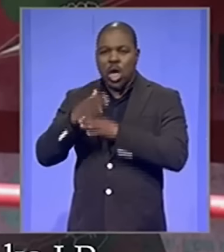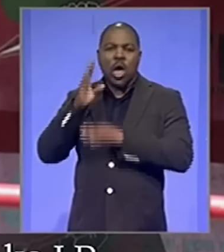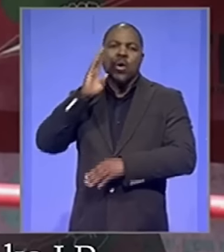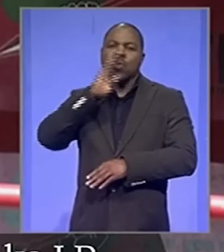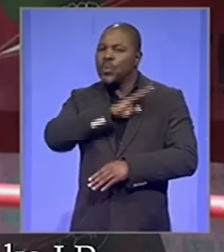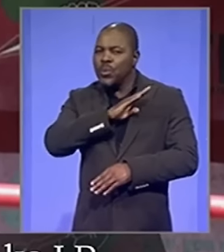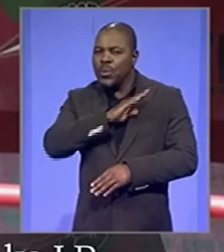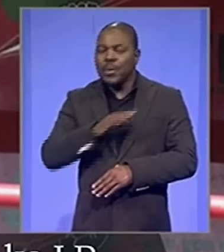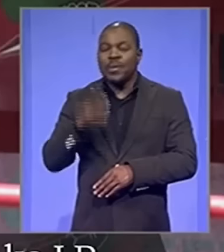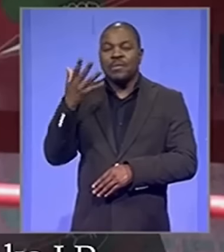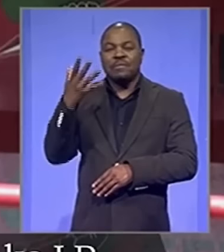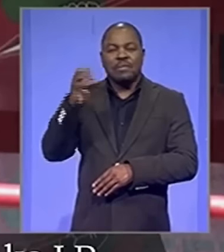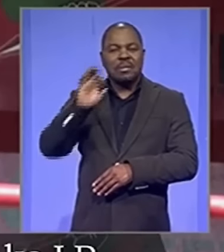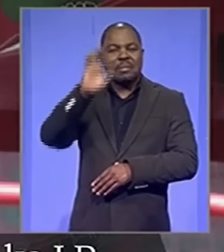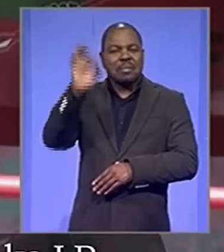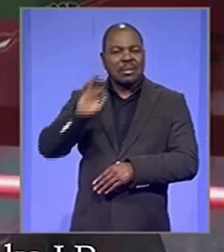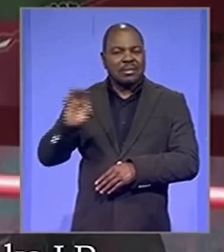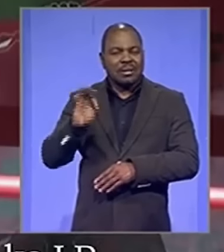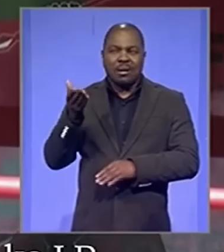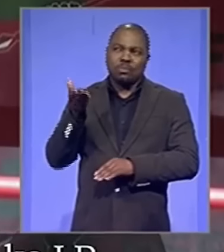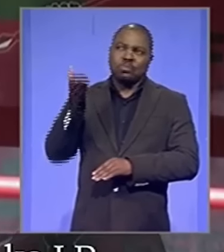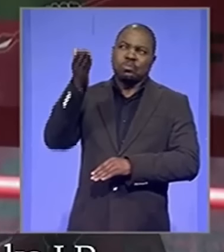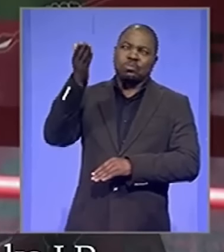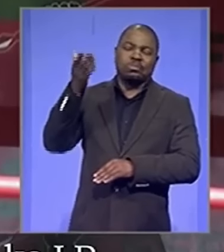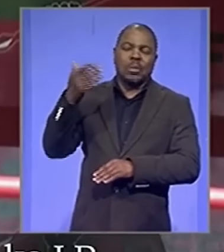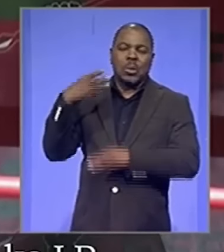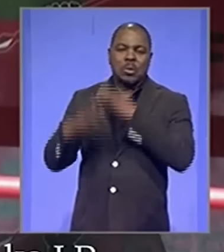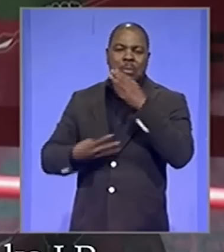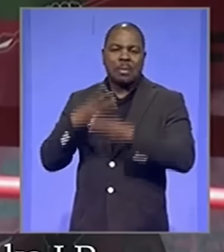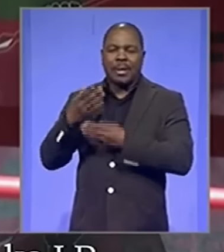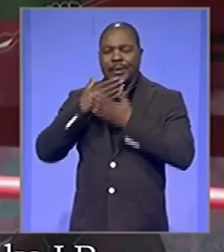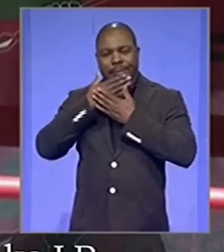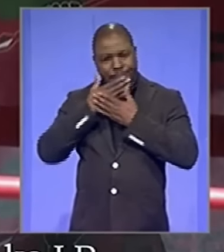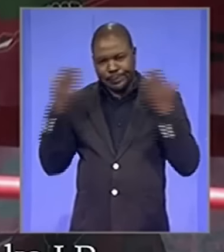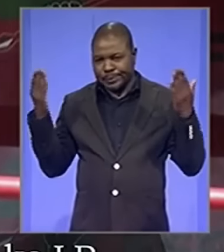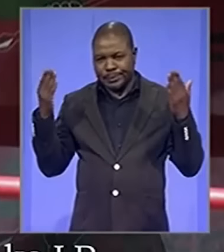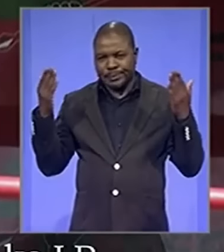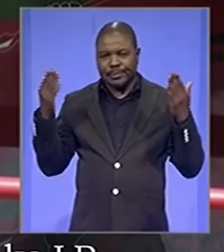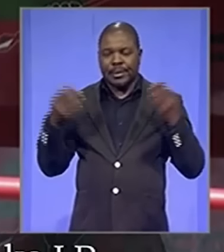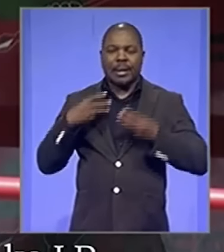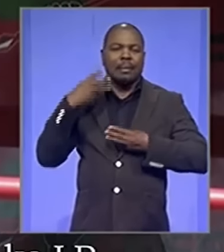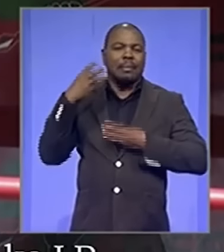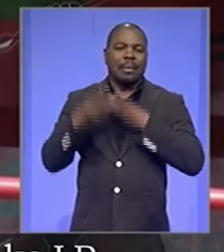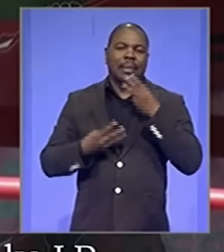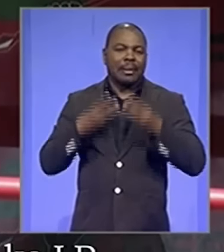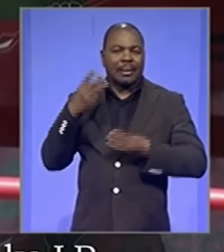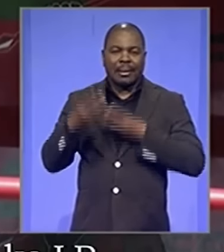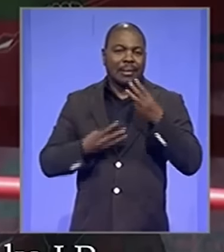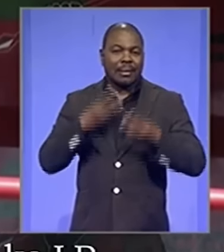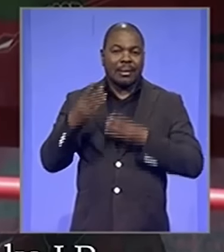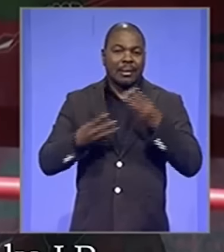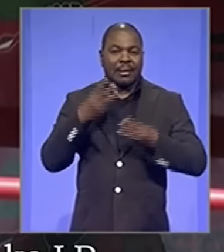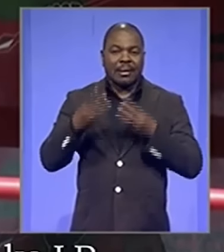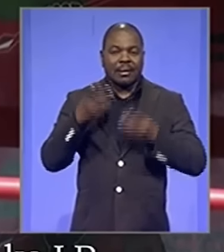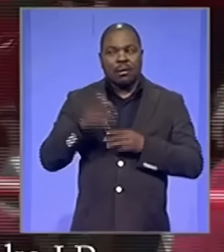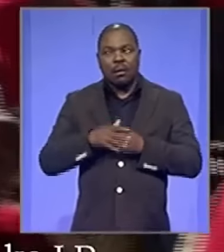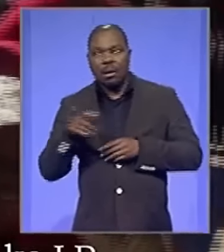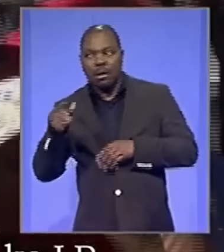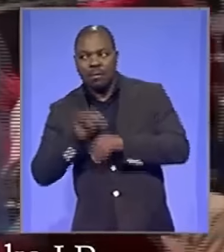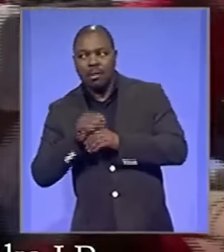bereki 50% ya godimo, a gona mešomo, mešomo e ntšhiwa ka